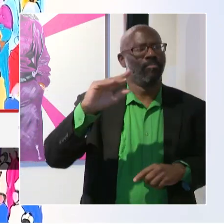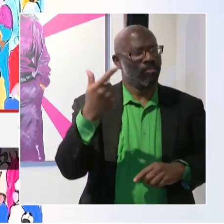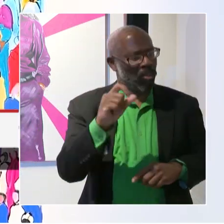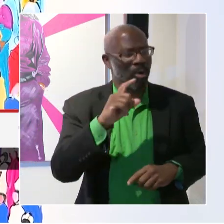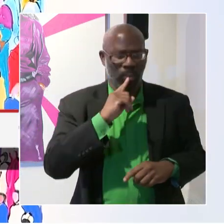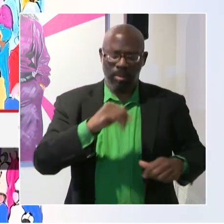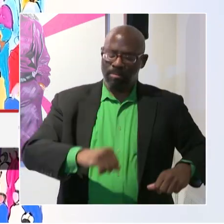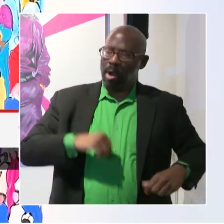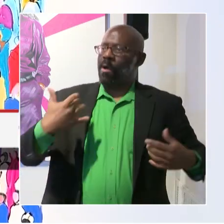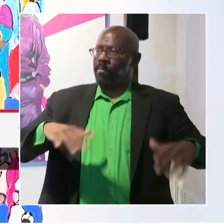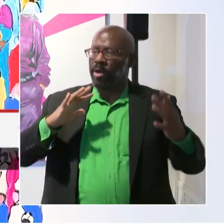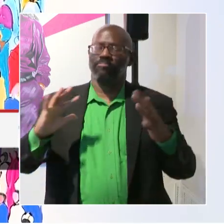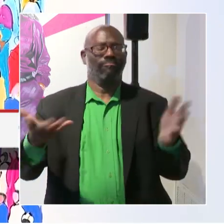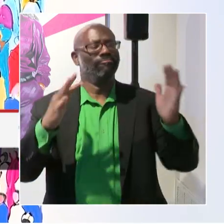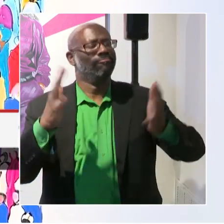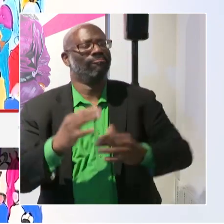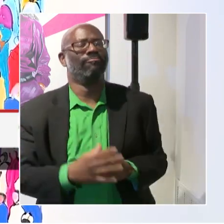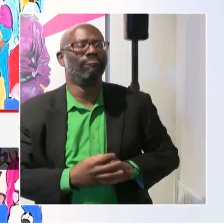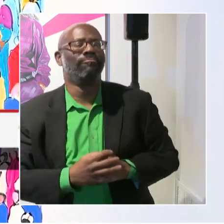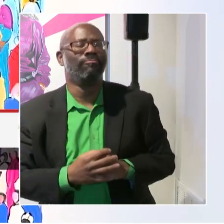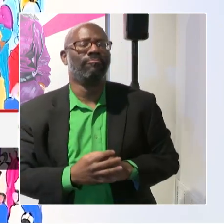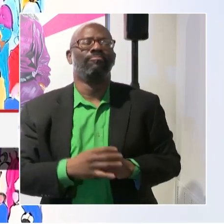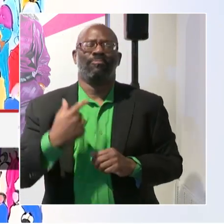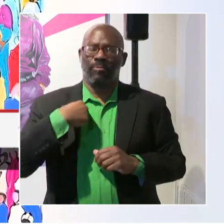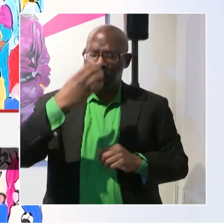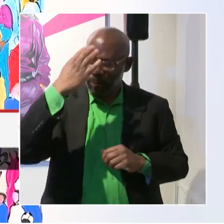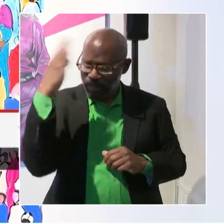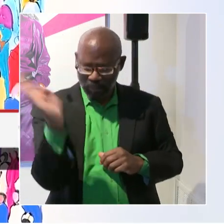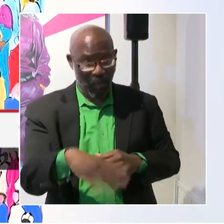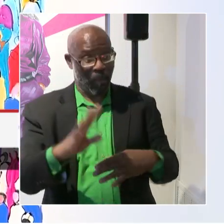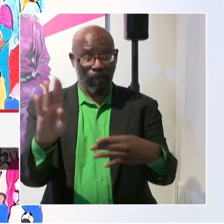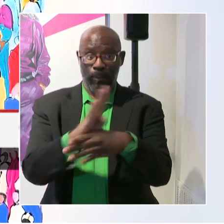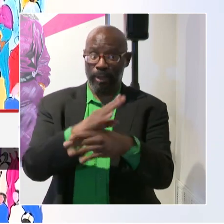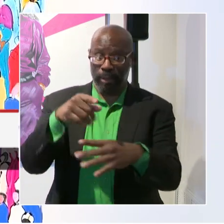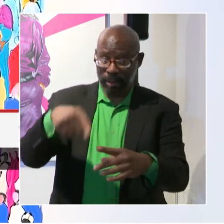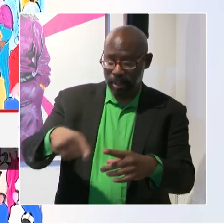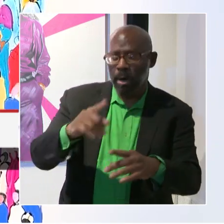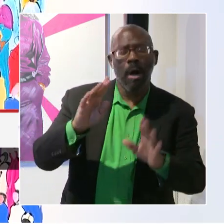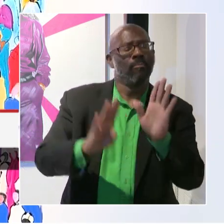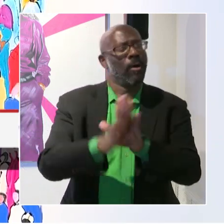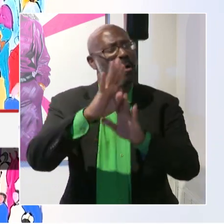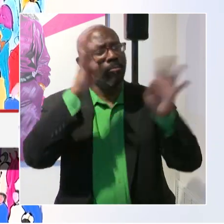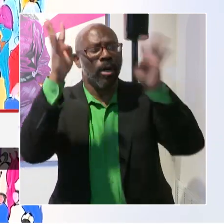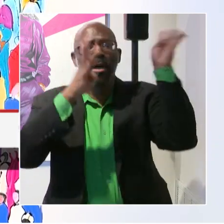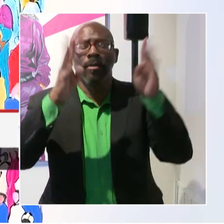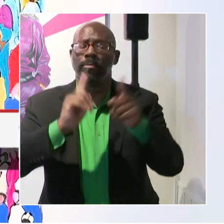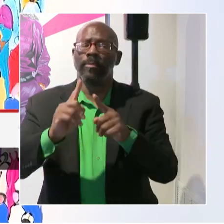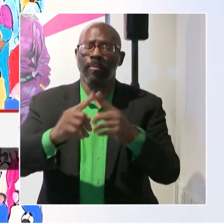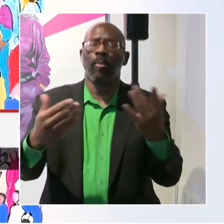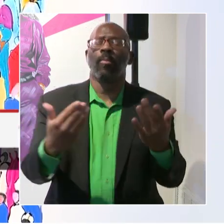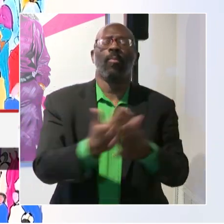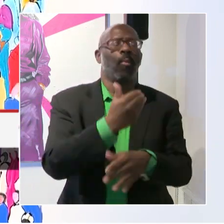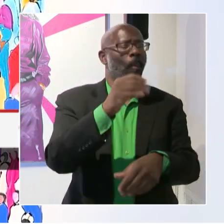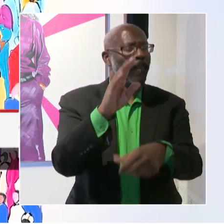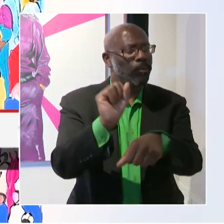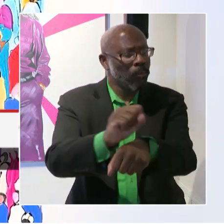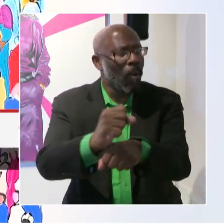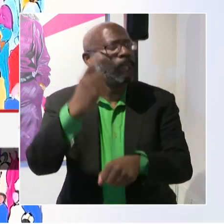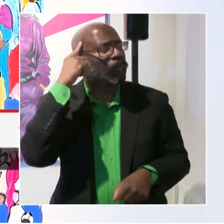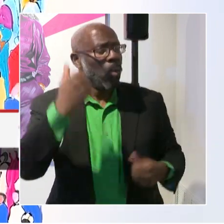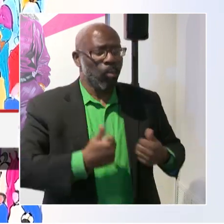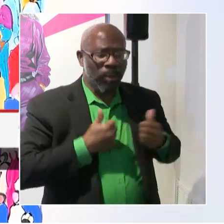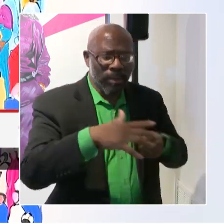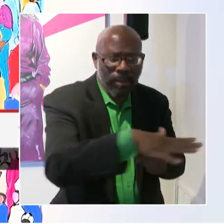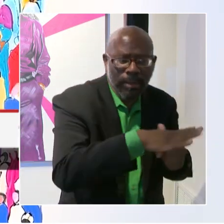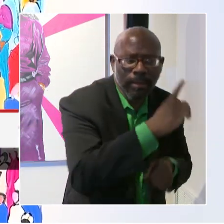As we all know, these businesses create jobs for our residents. They deliver goods and services and experiences that make our